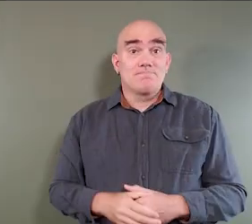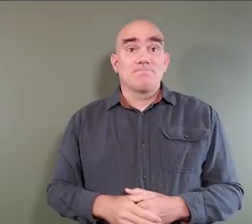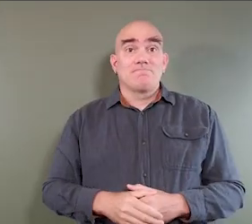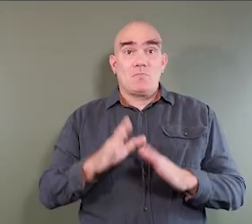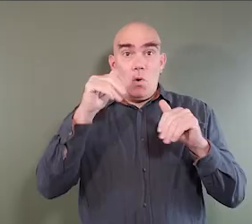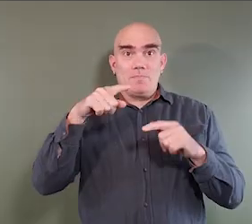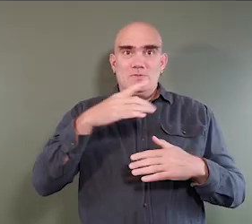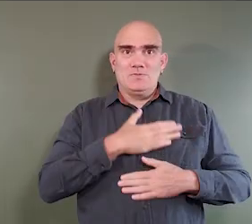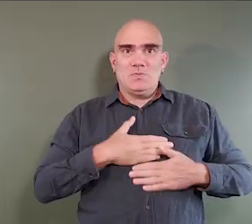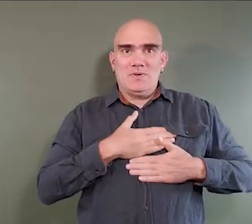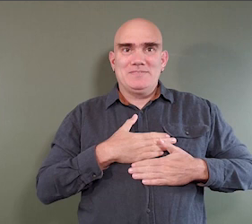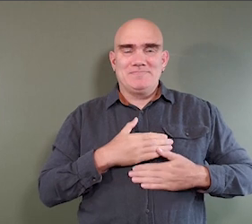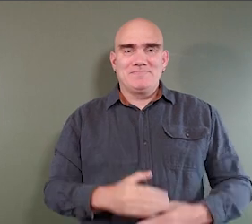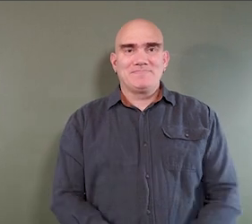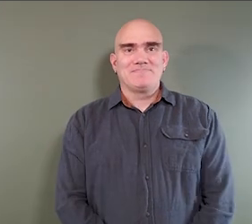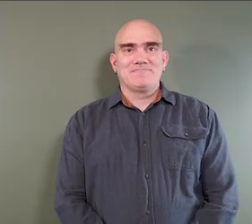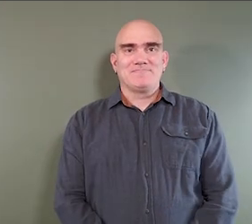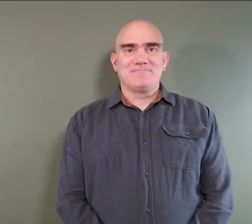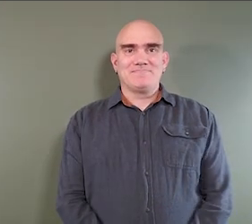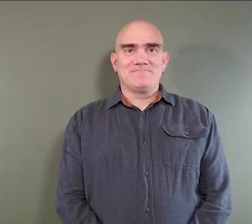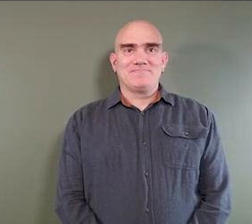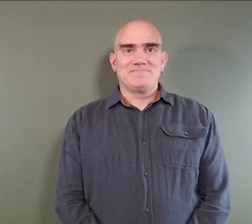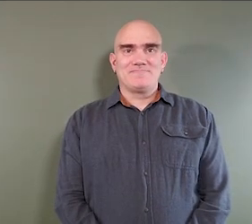www.funforthedisabled.com. We hope you enjoy!